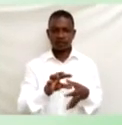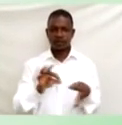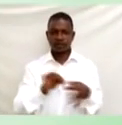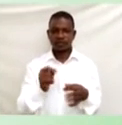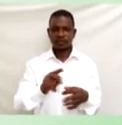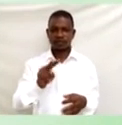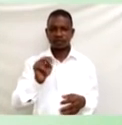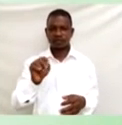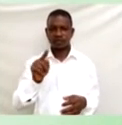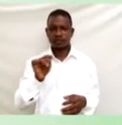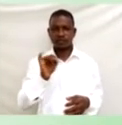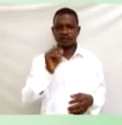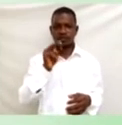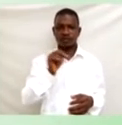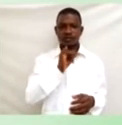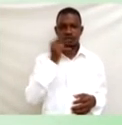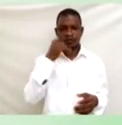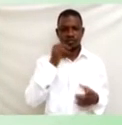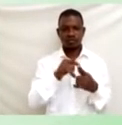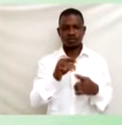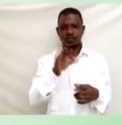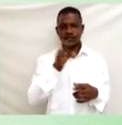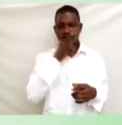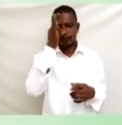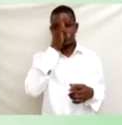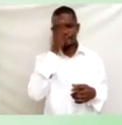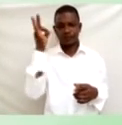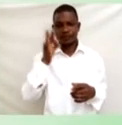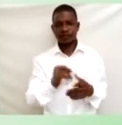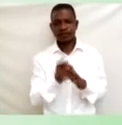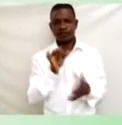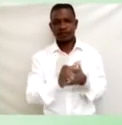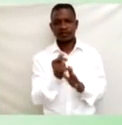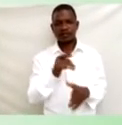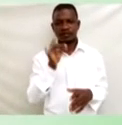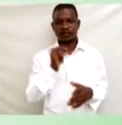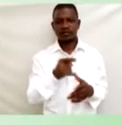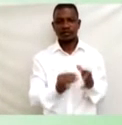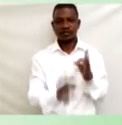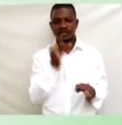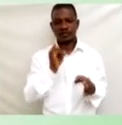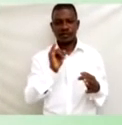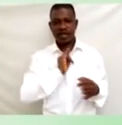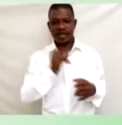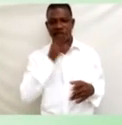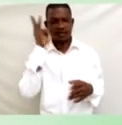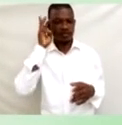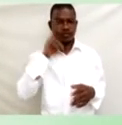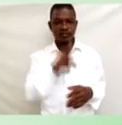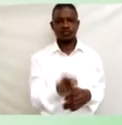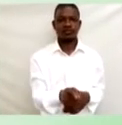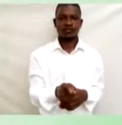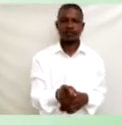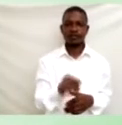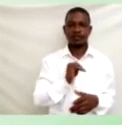Second is imperative. Here, commands or demands